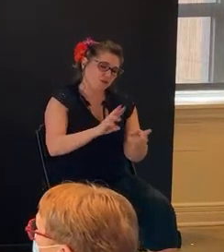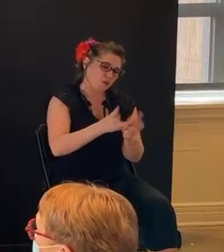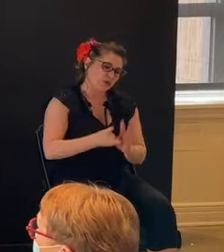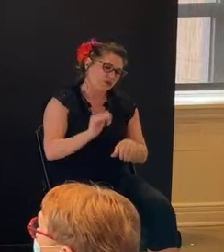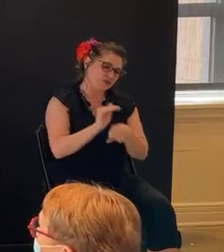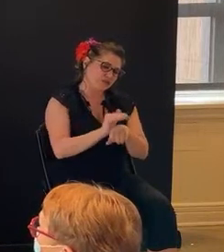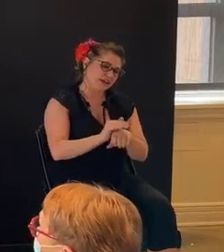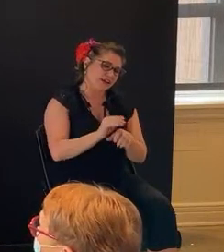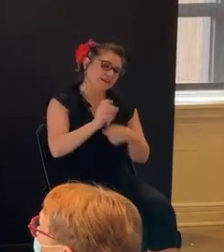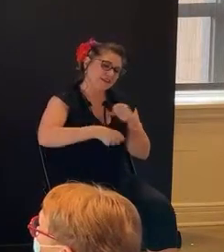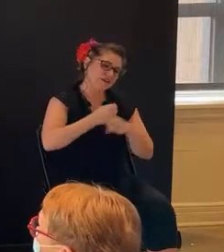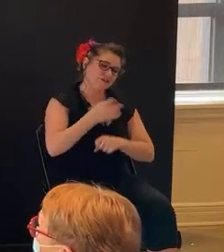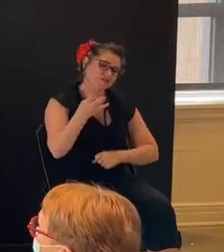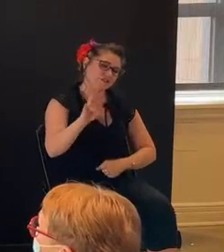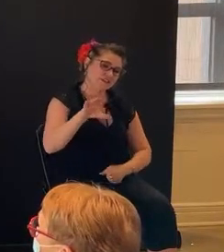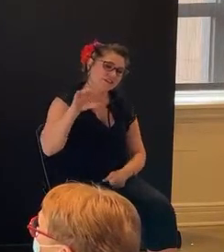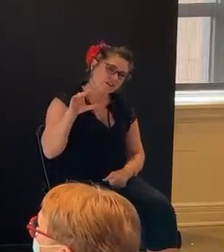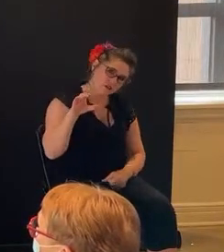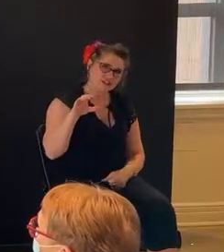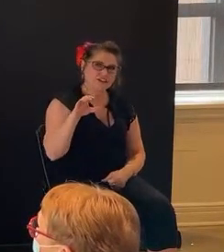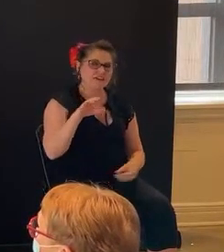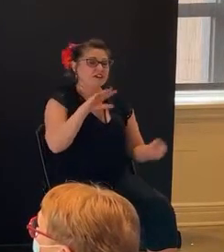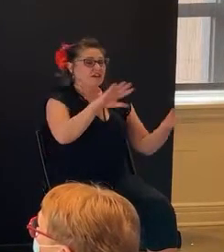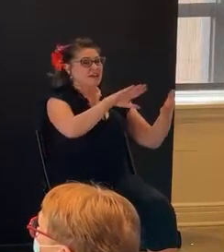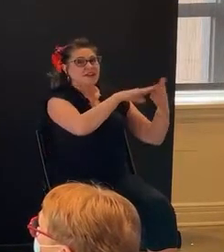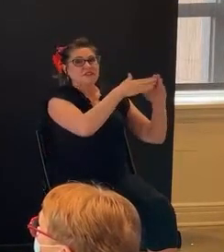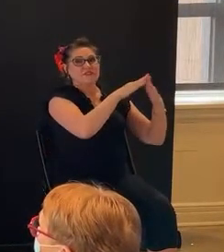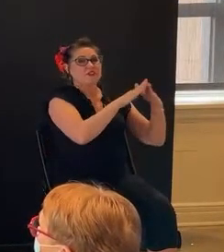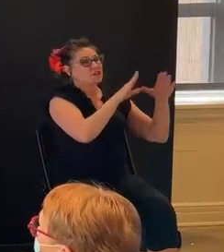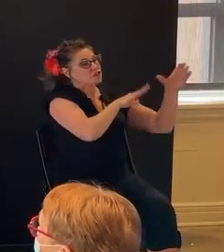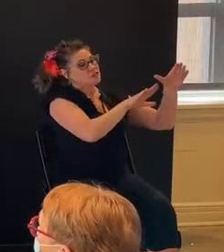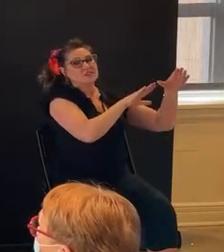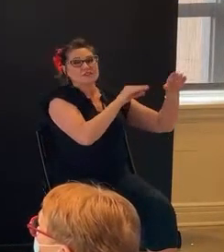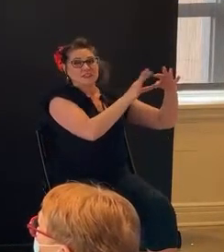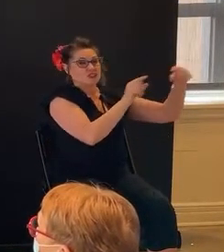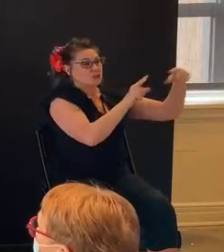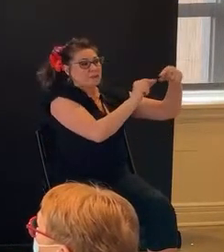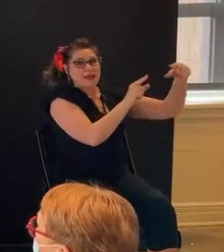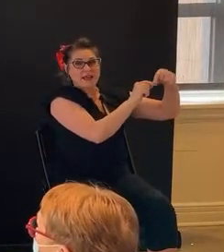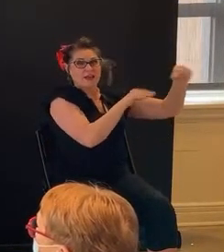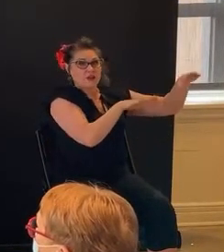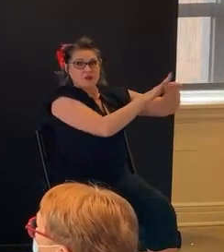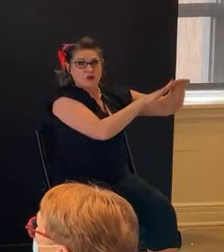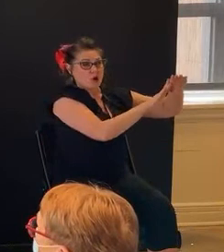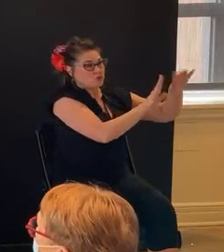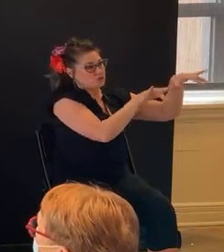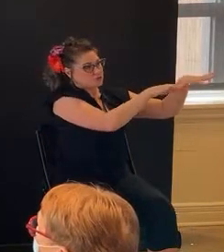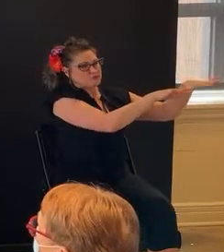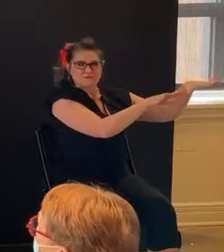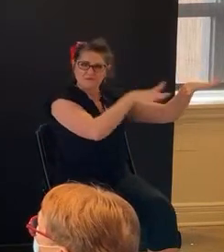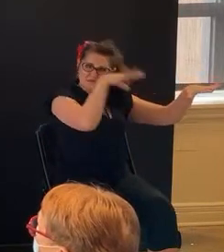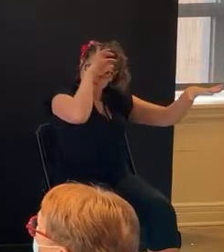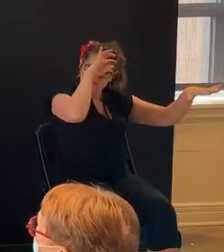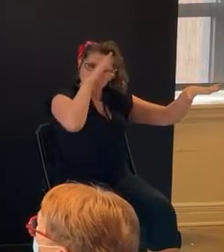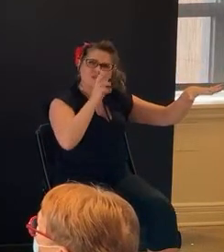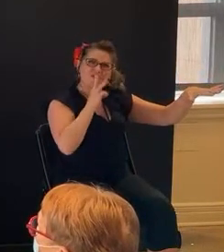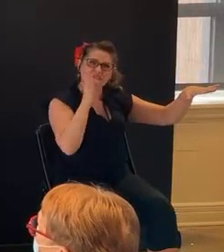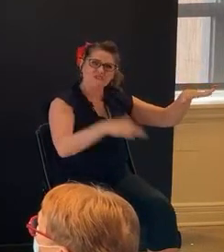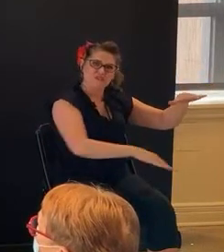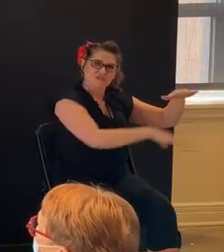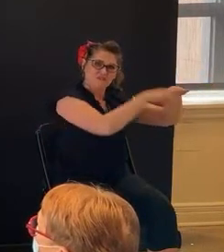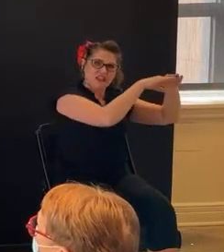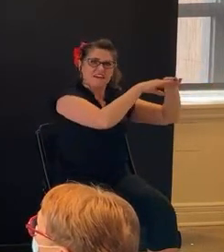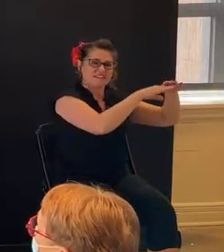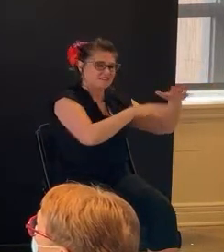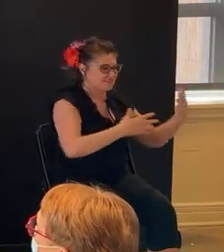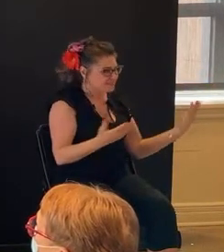1700, when villages along the coast of Japan in the middle of the night were mysteriously flooded. And people